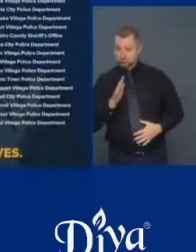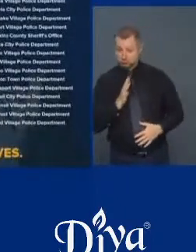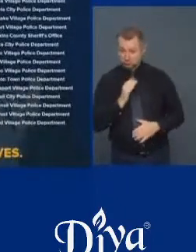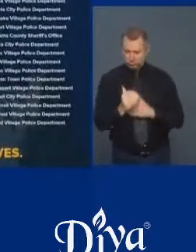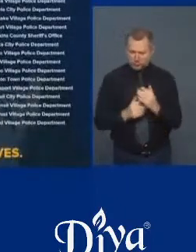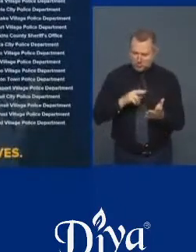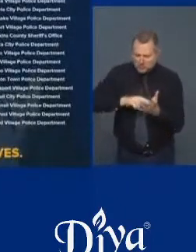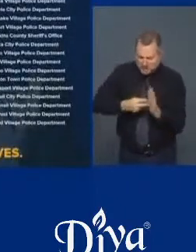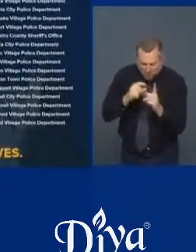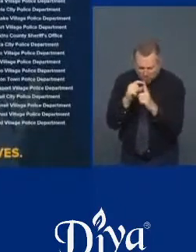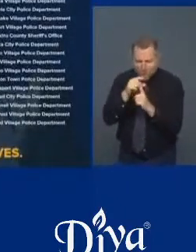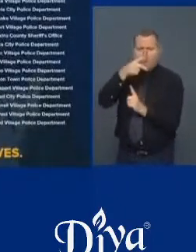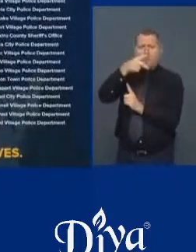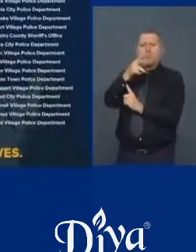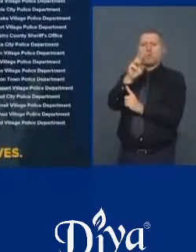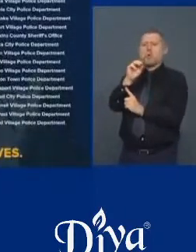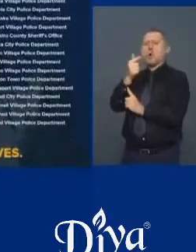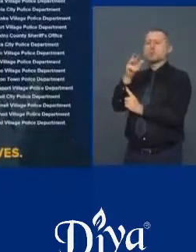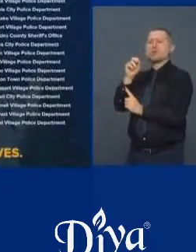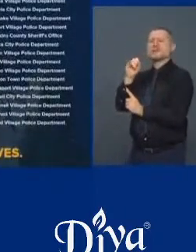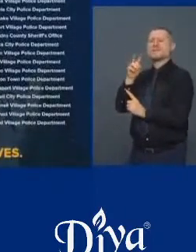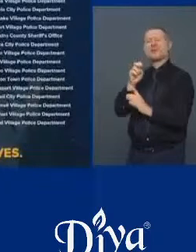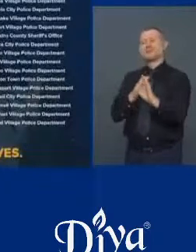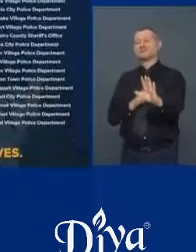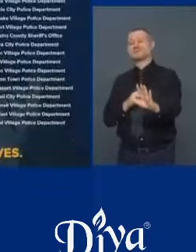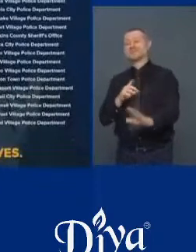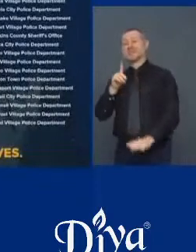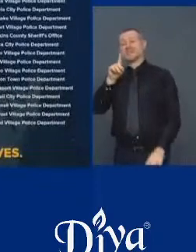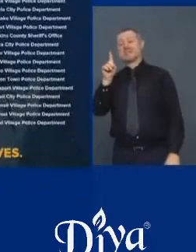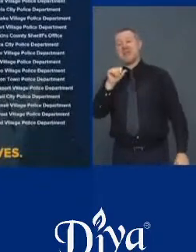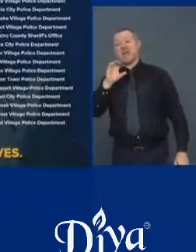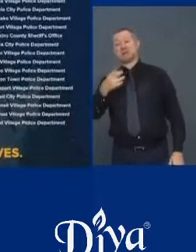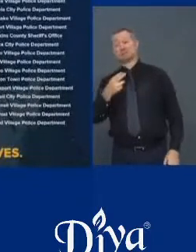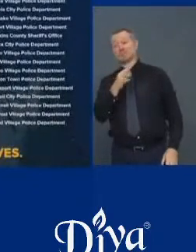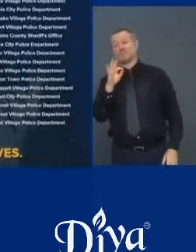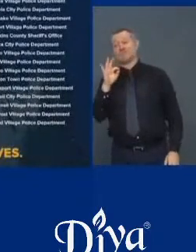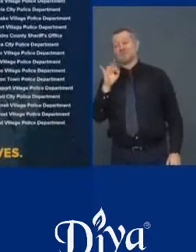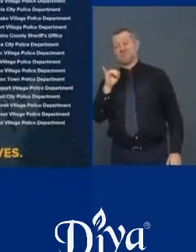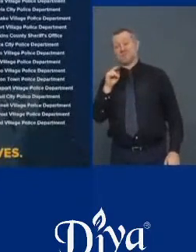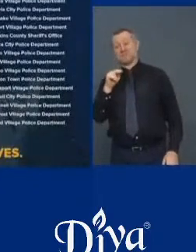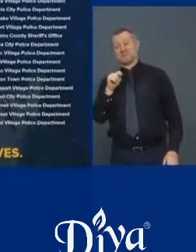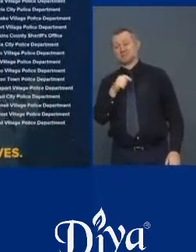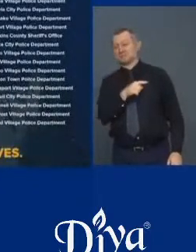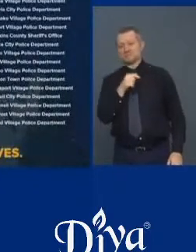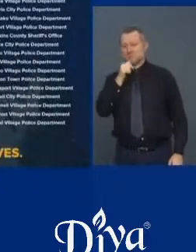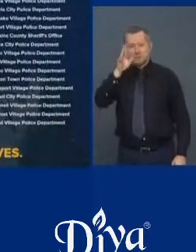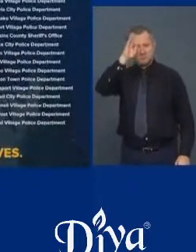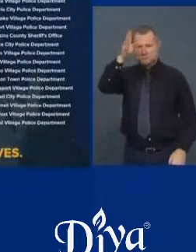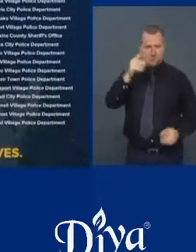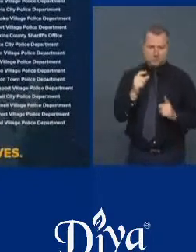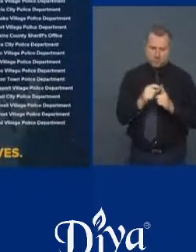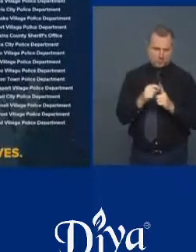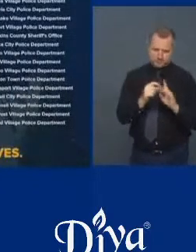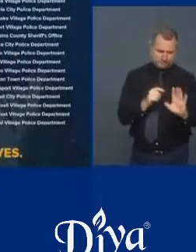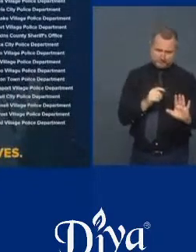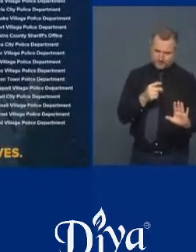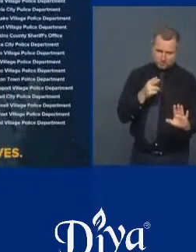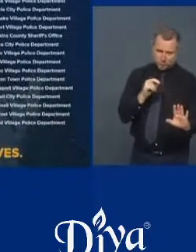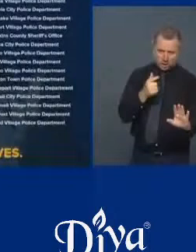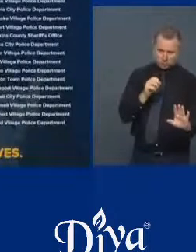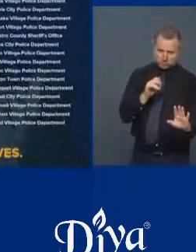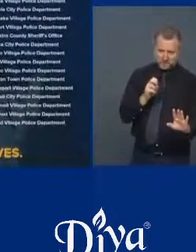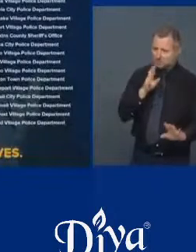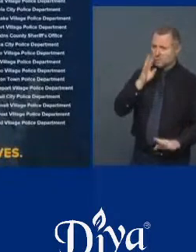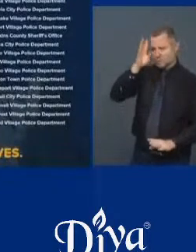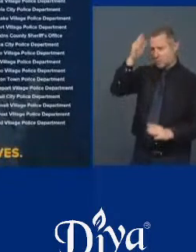No. Zach Fink did not make up the word progressive. Nobody made up the word progressive 1 year ago, 2 years ago, 3 years ago.